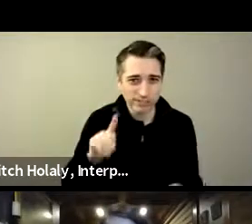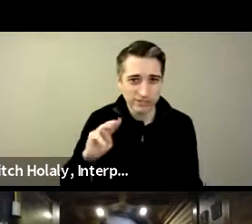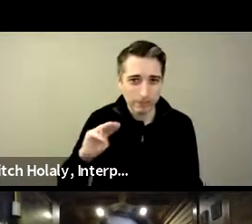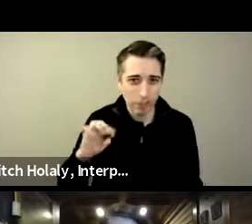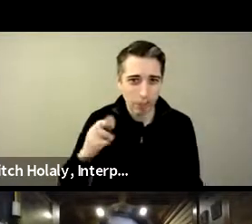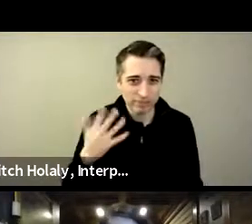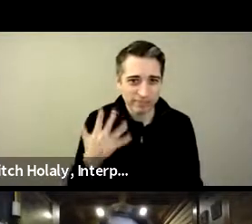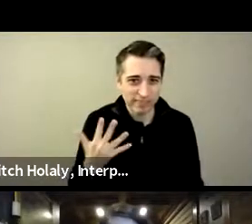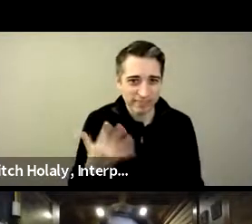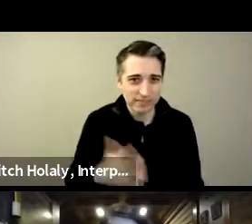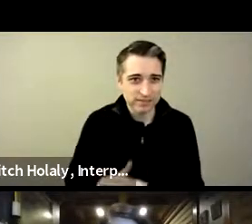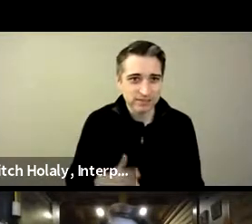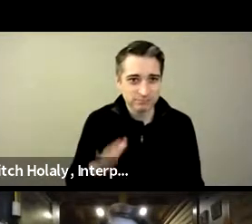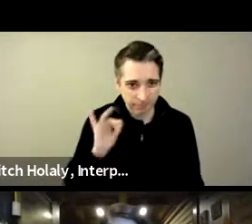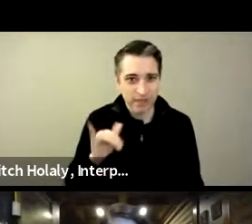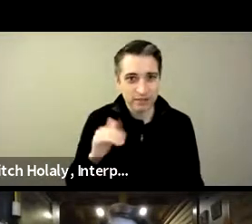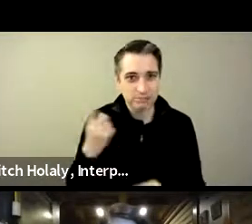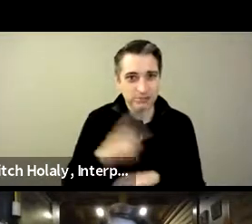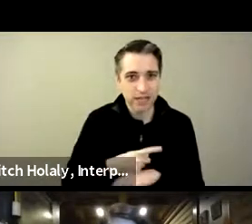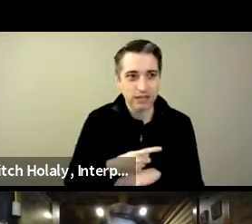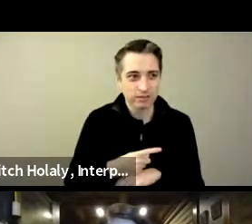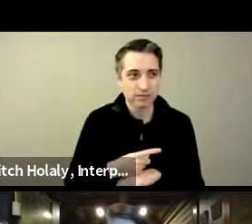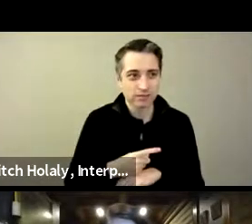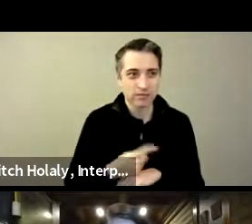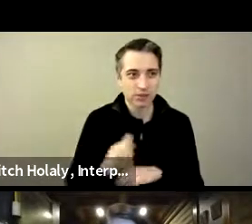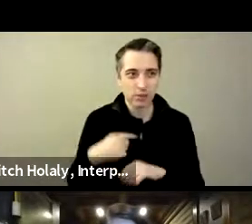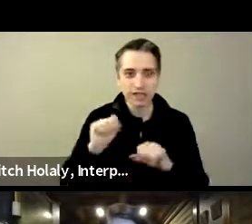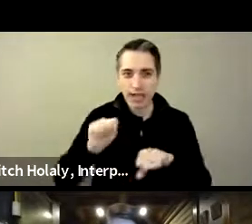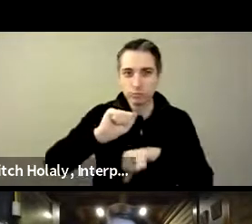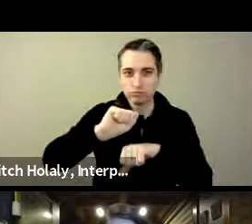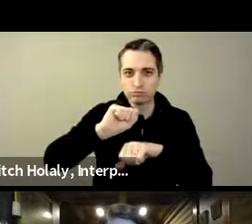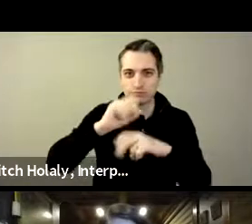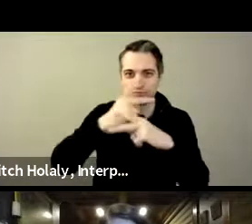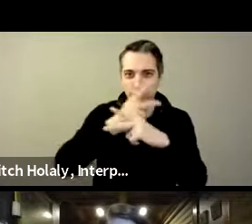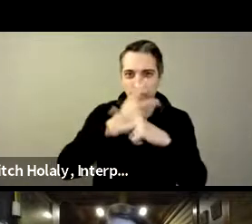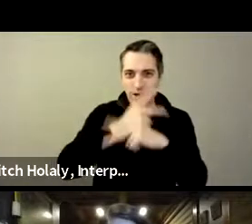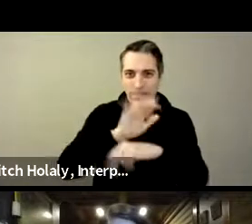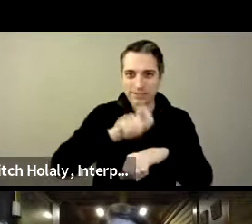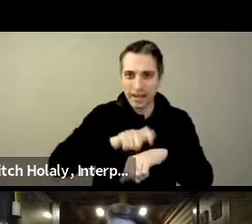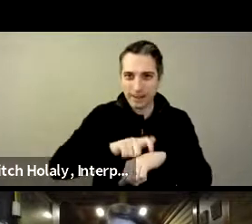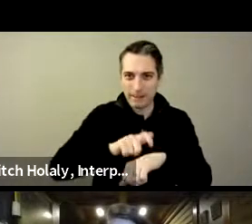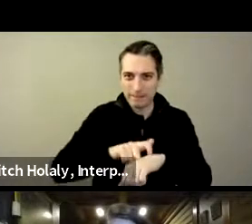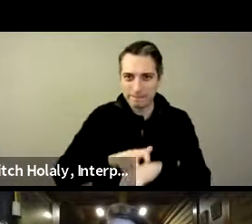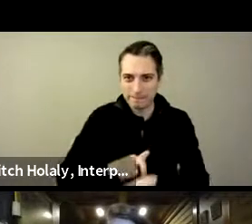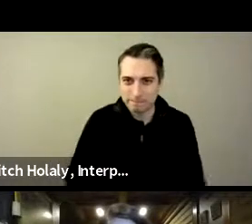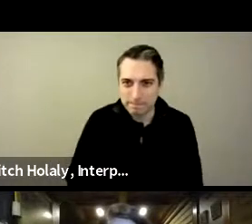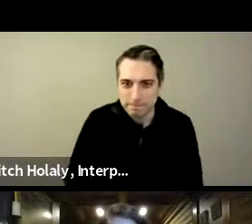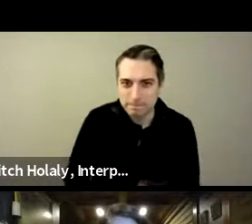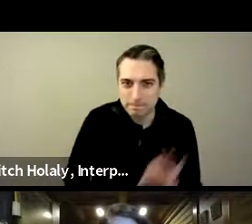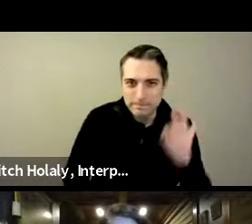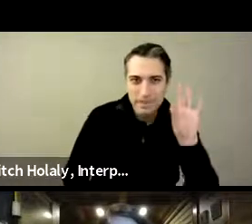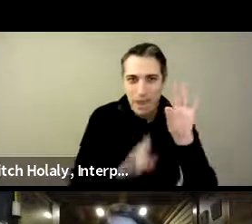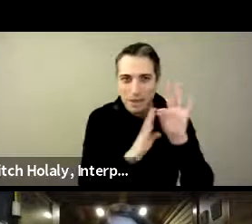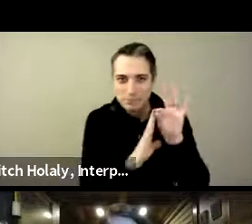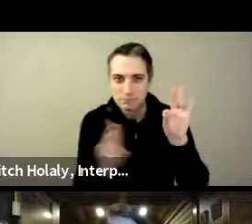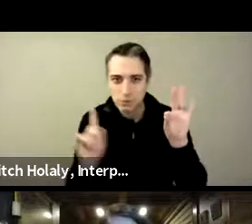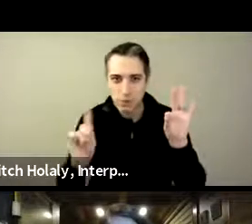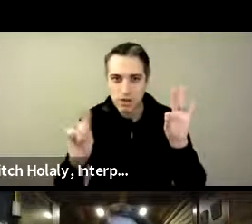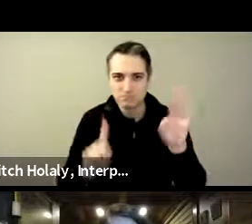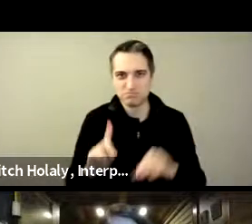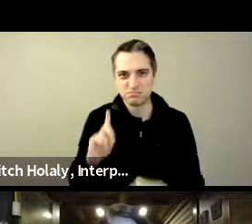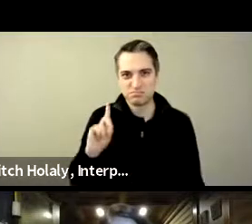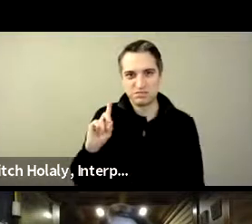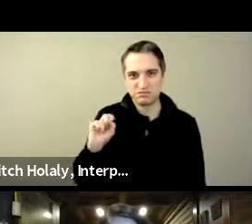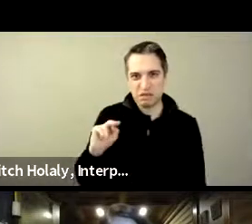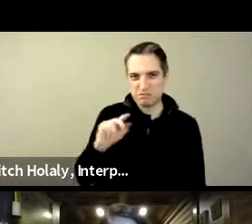be the date and we'll work on the time within that time frame that I mentioned from 9 a.m. to 1 p.m.? I don't see any